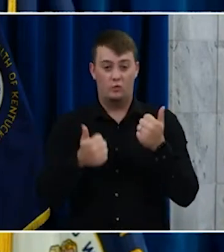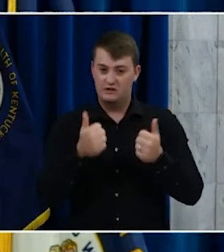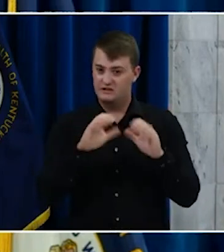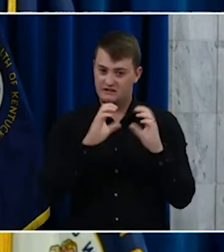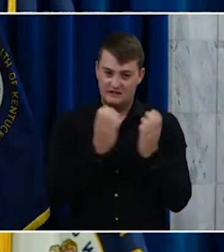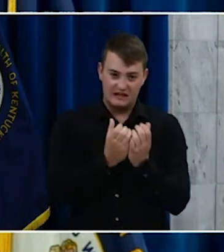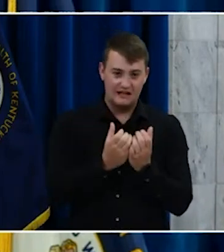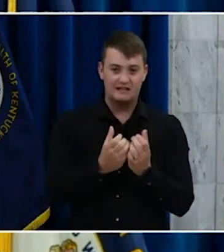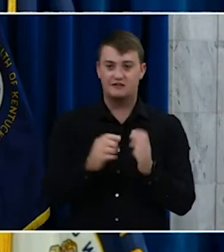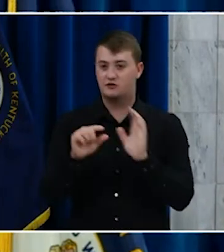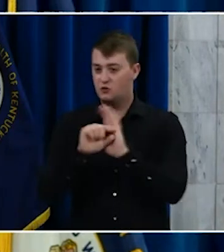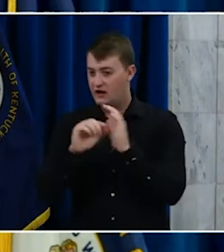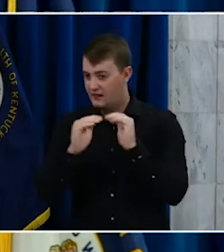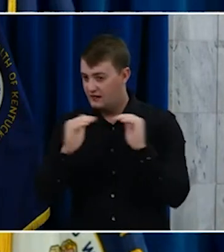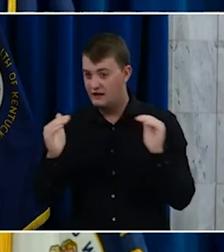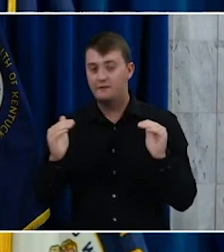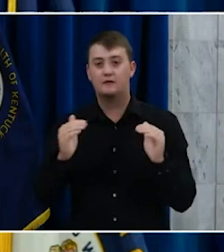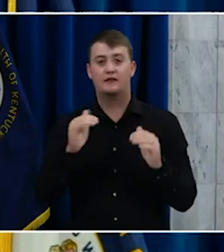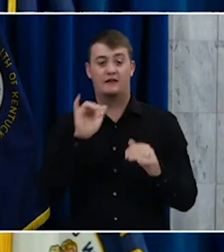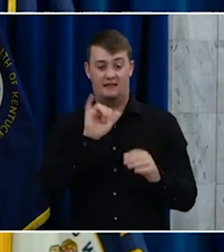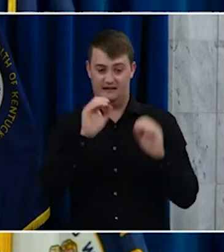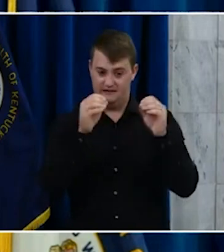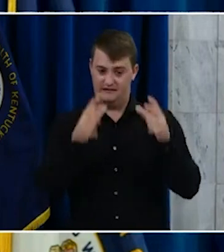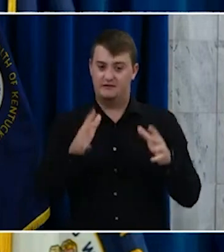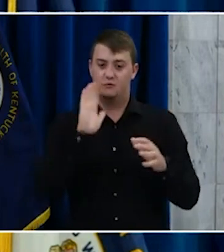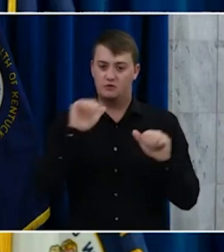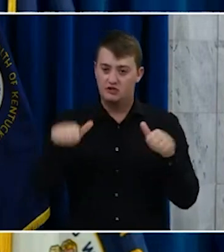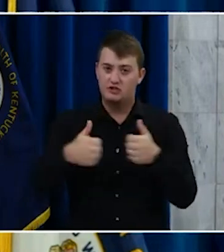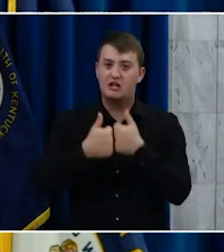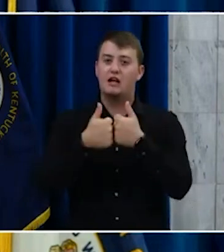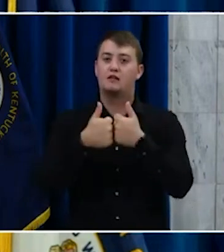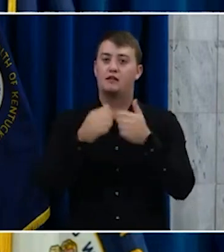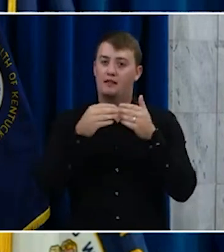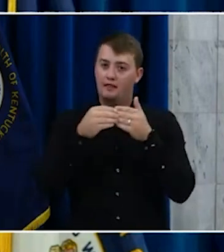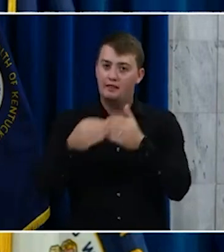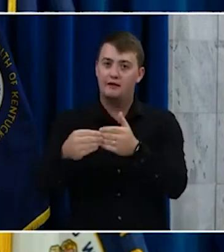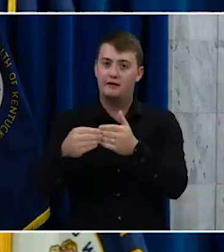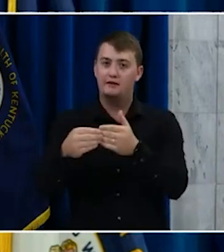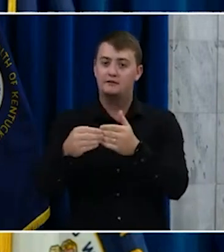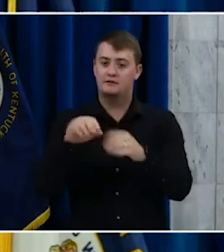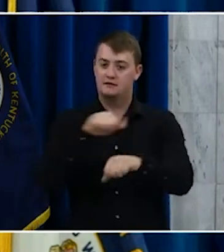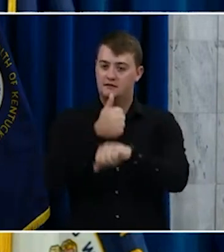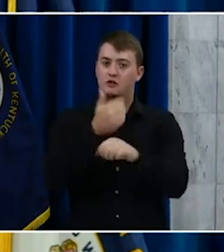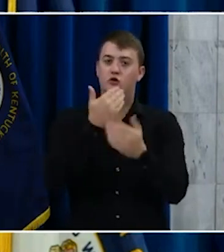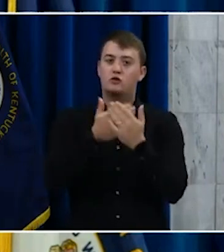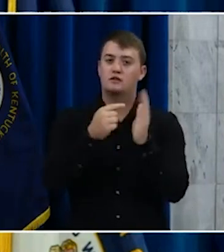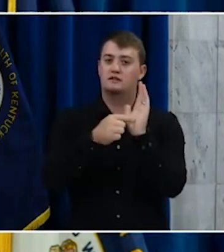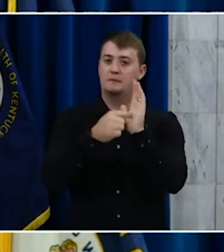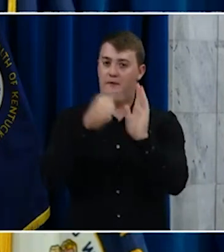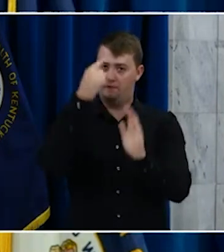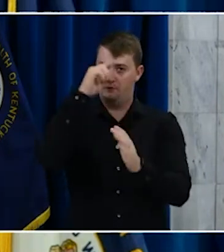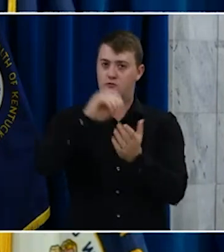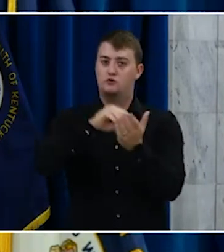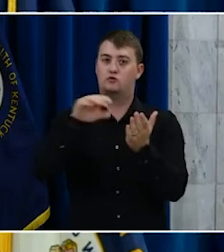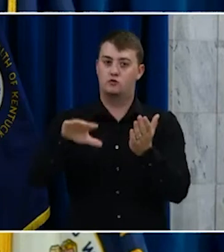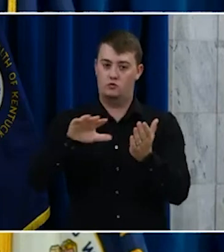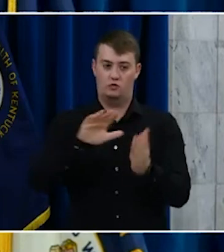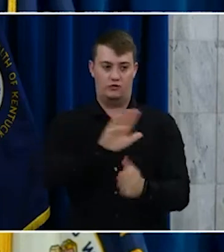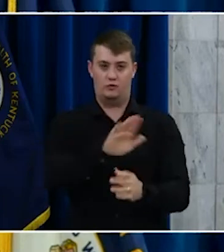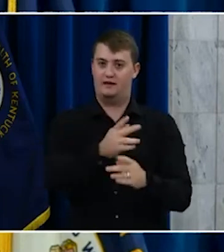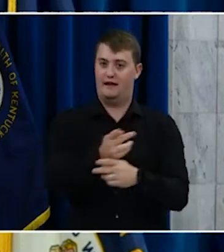level they teach, these educators challenge, lead, and set good examples for the students in their